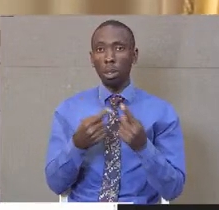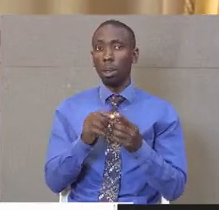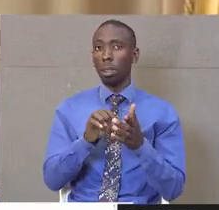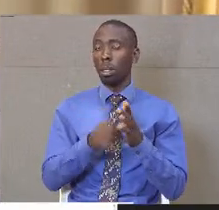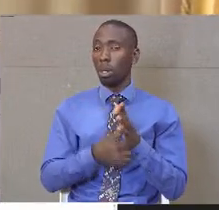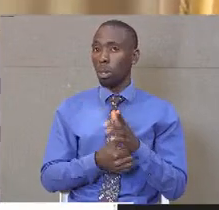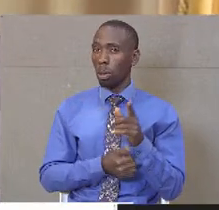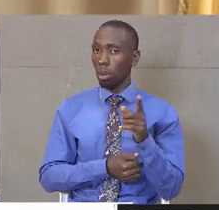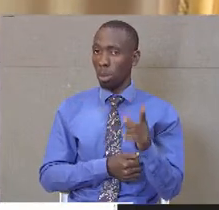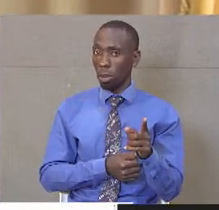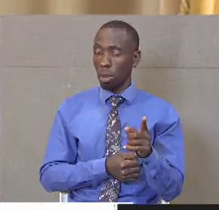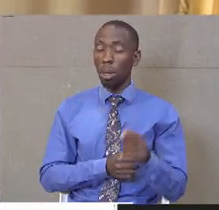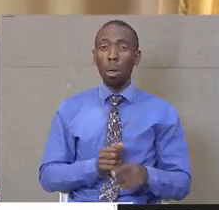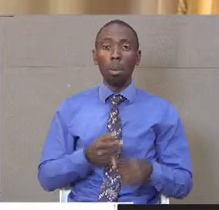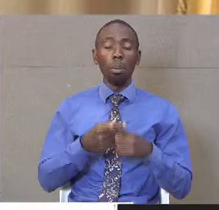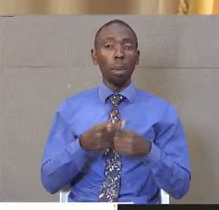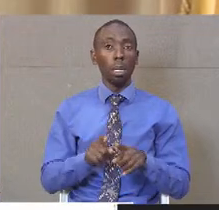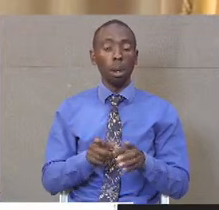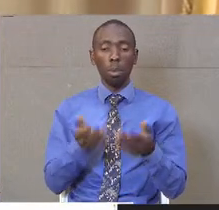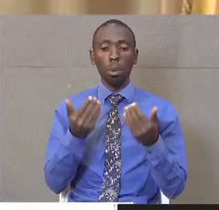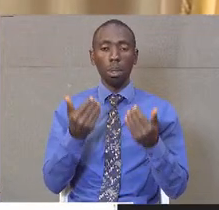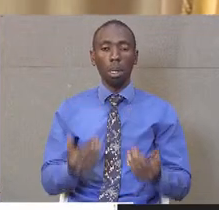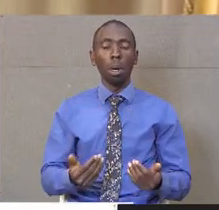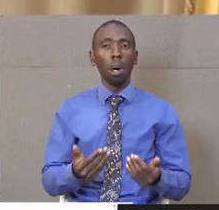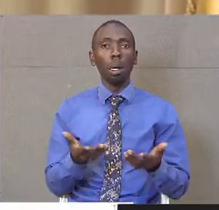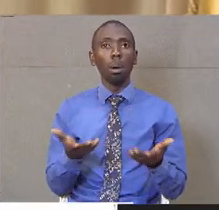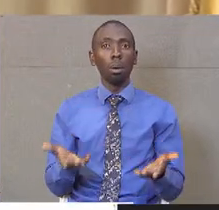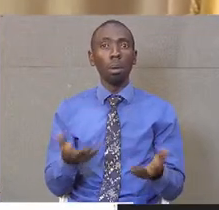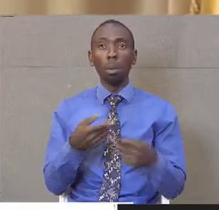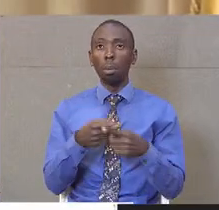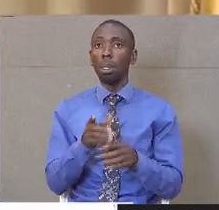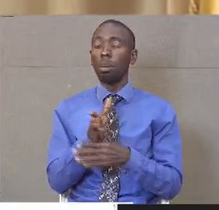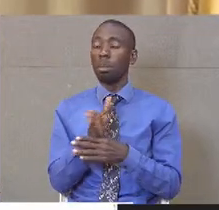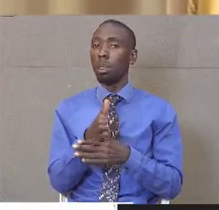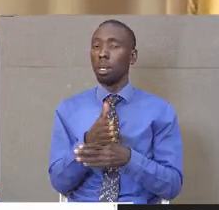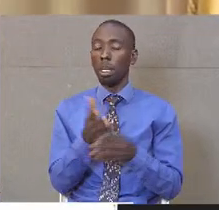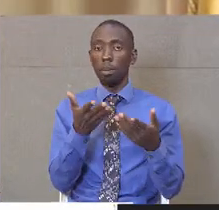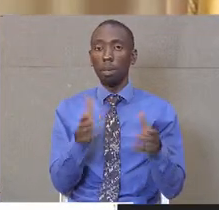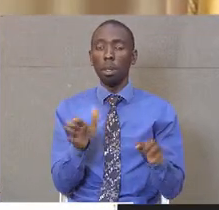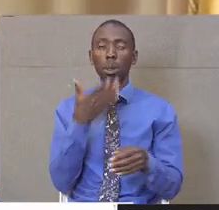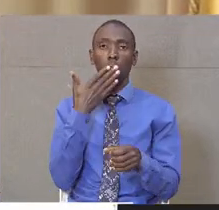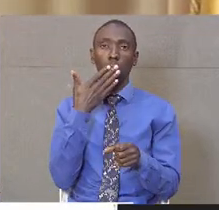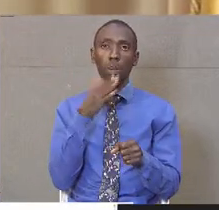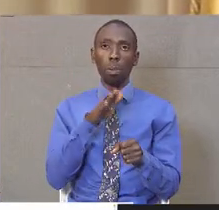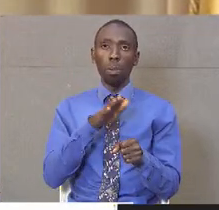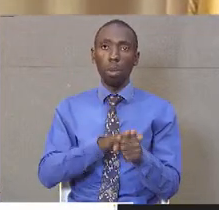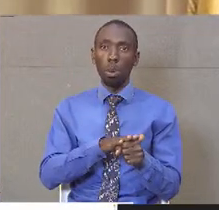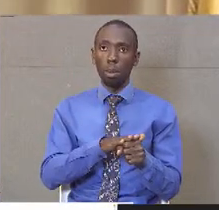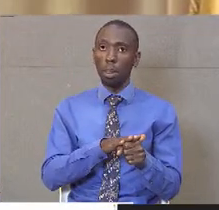and up to today, and the minister had promised